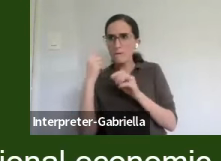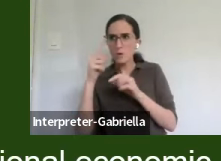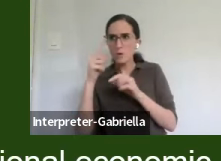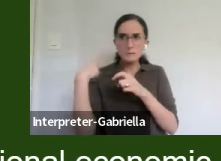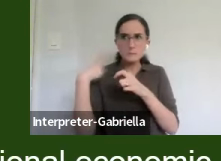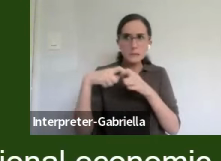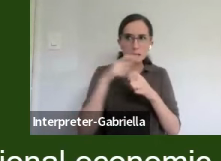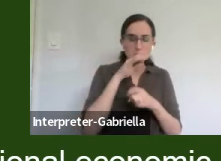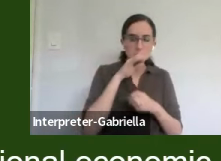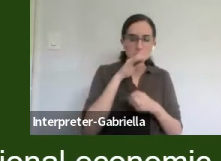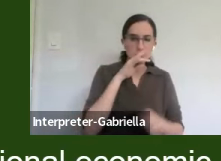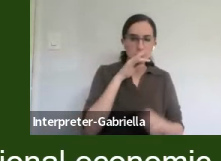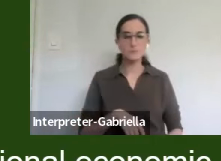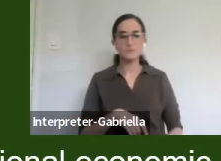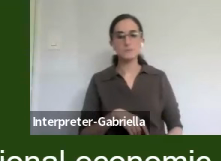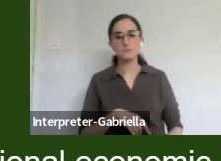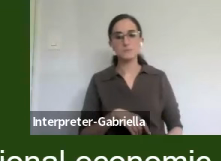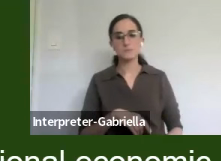Hi, Jess.